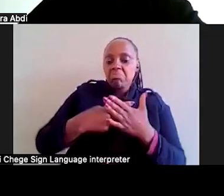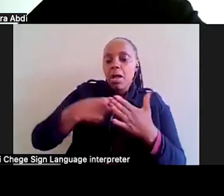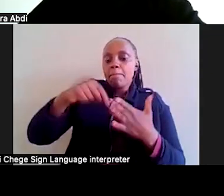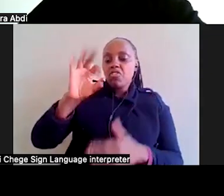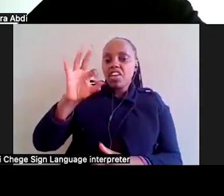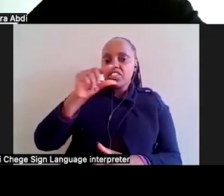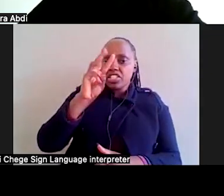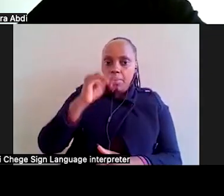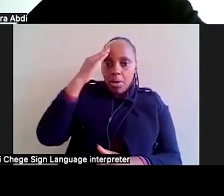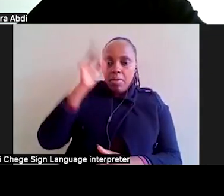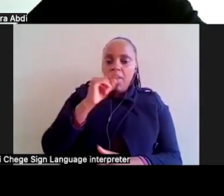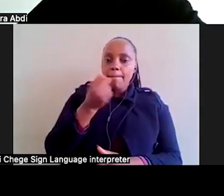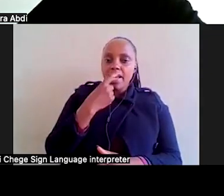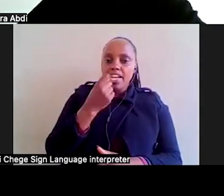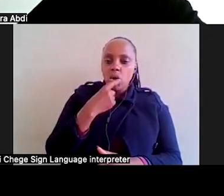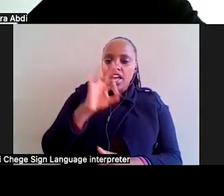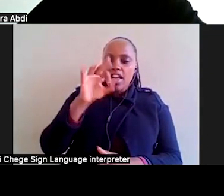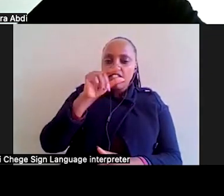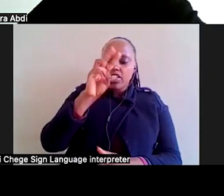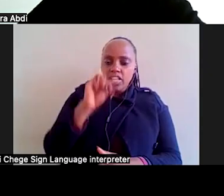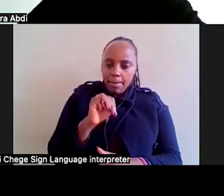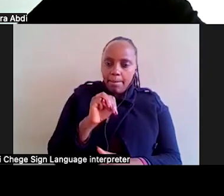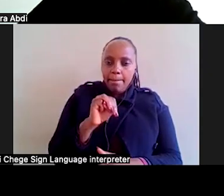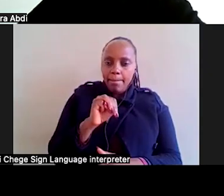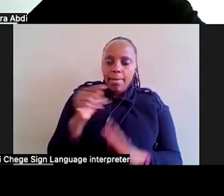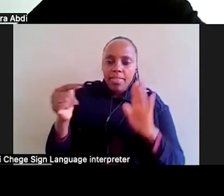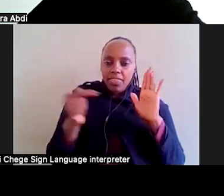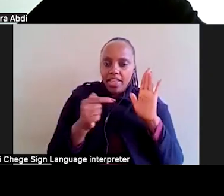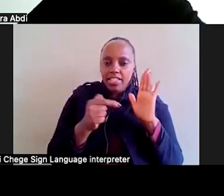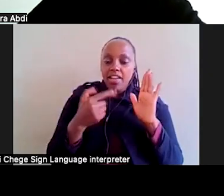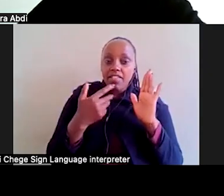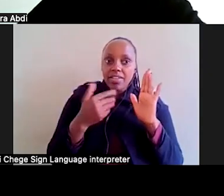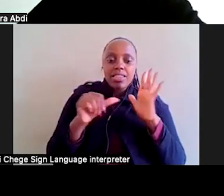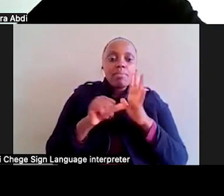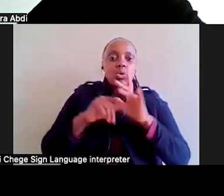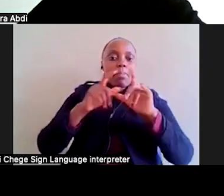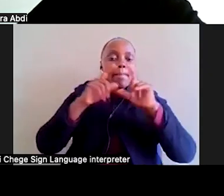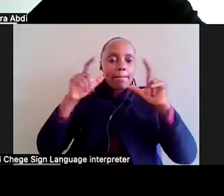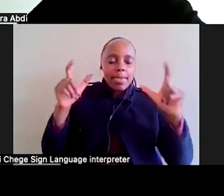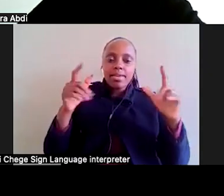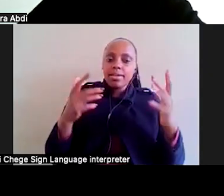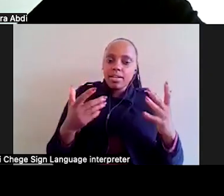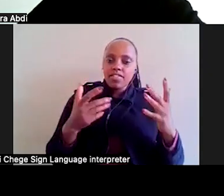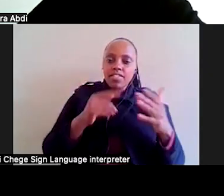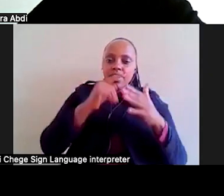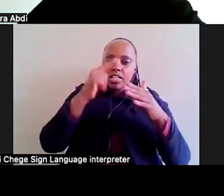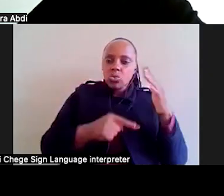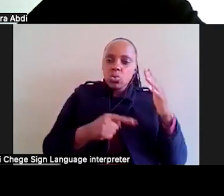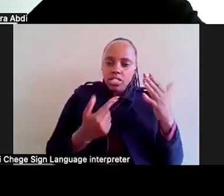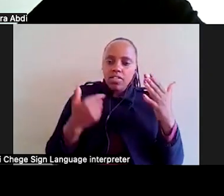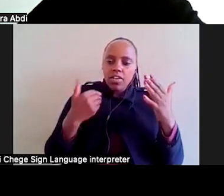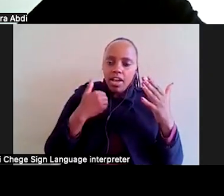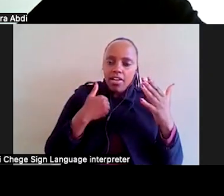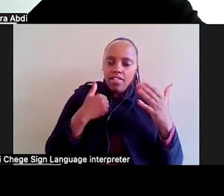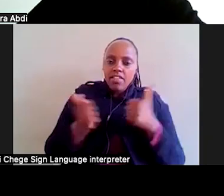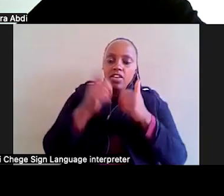that medicalization of FGM is the elephant in the house. It is what is now going, and